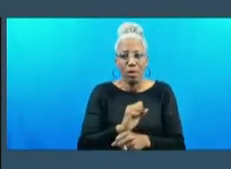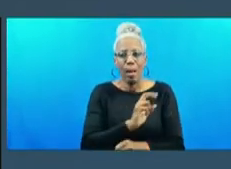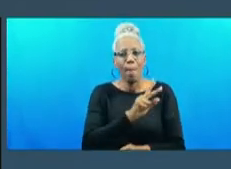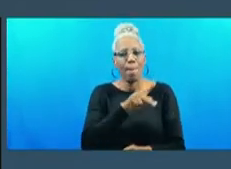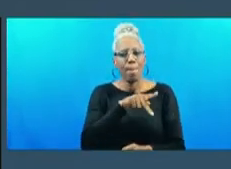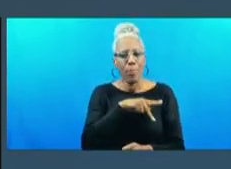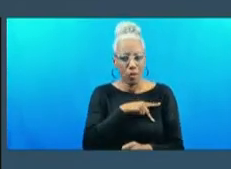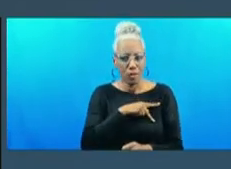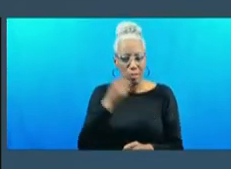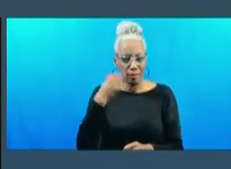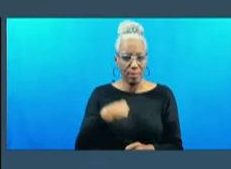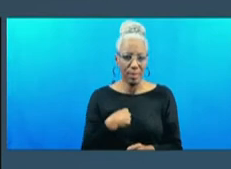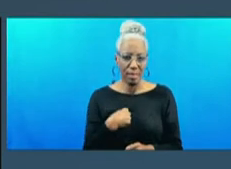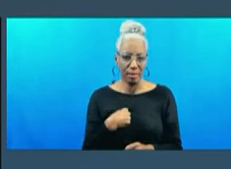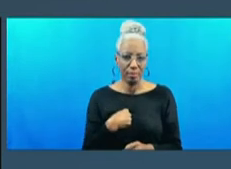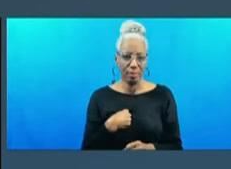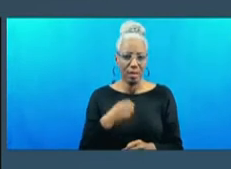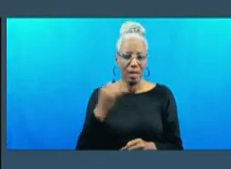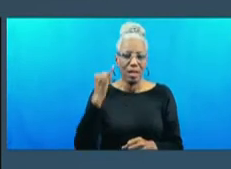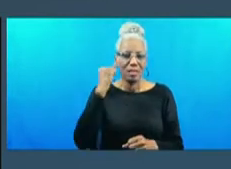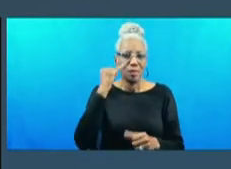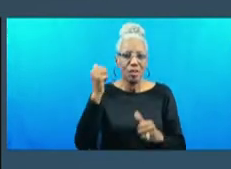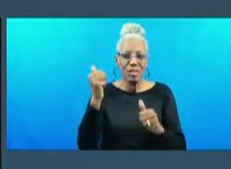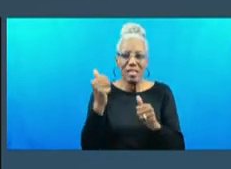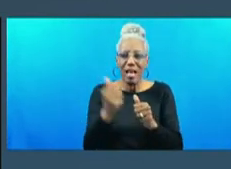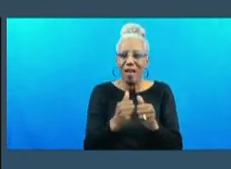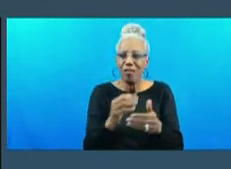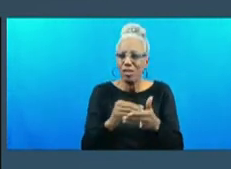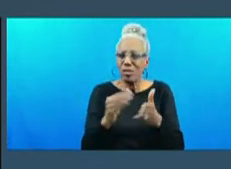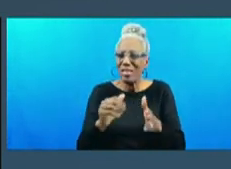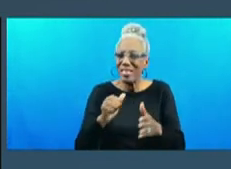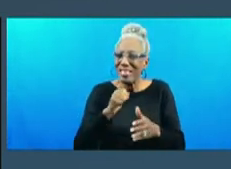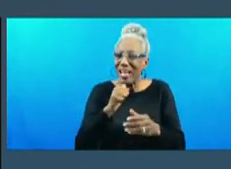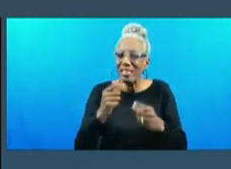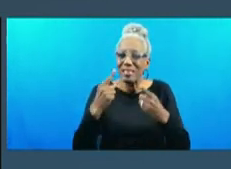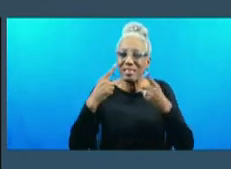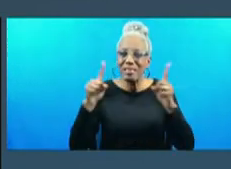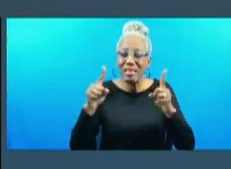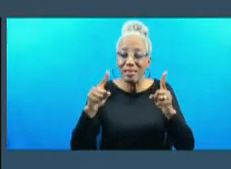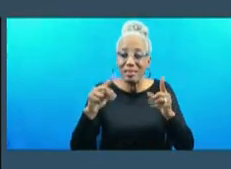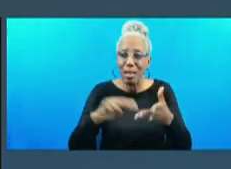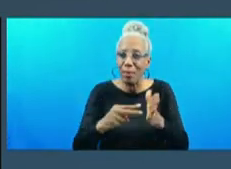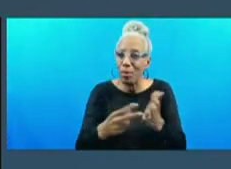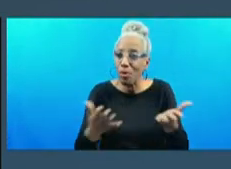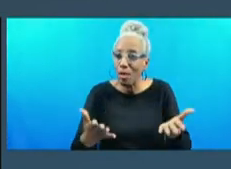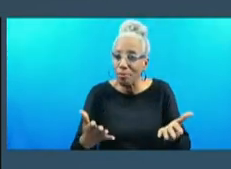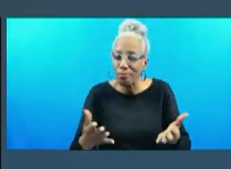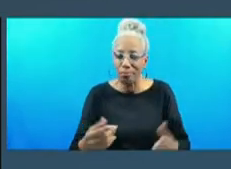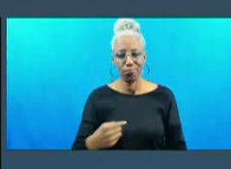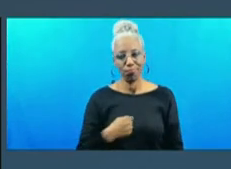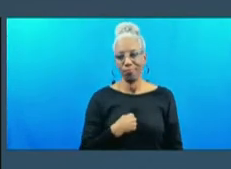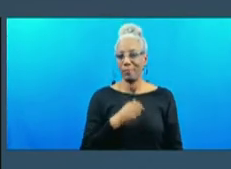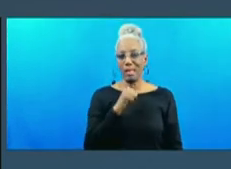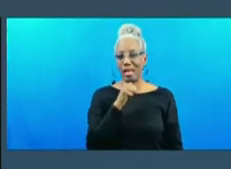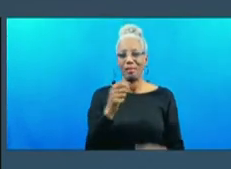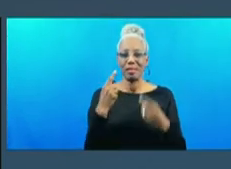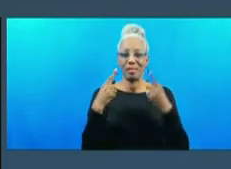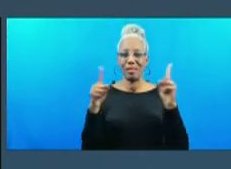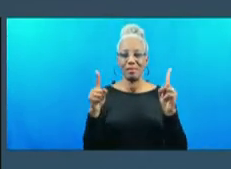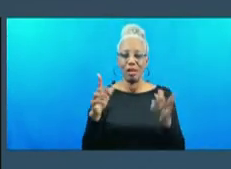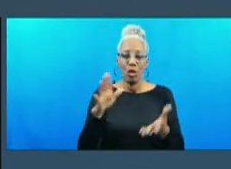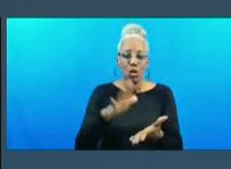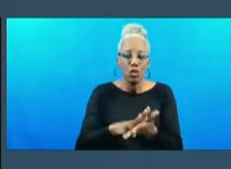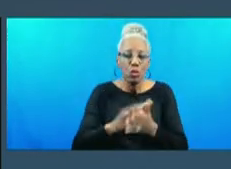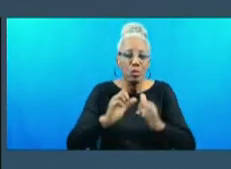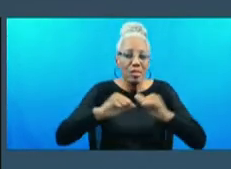this school system are not successful, I'm not successful. The school system is not successful. And everyone